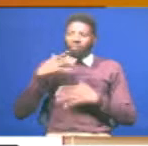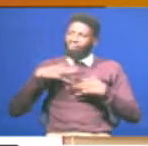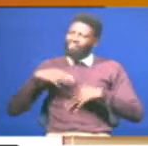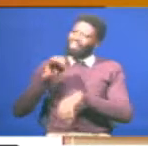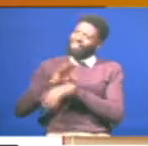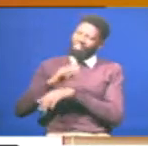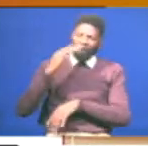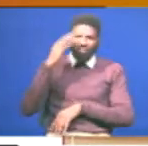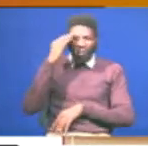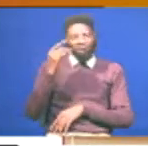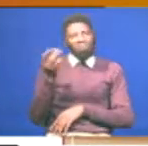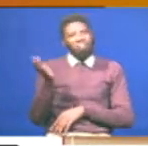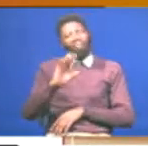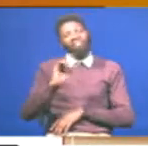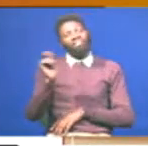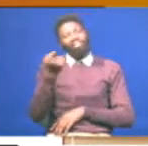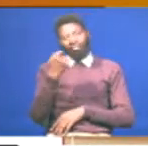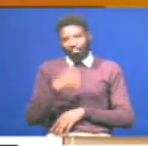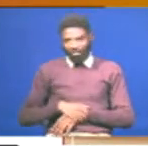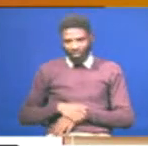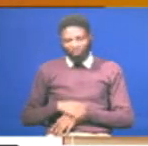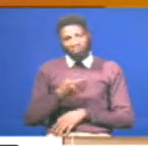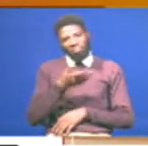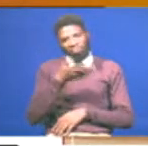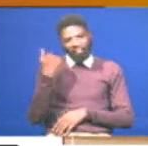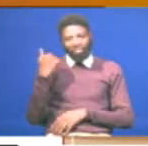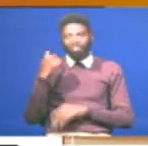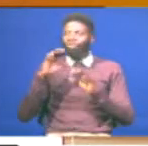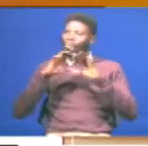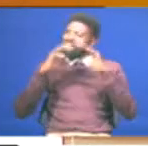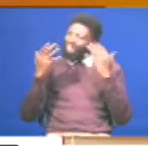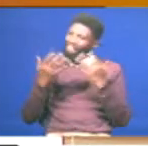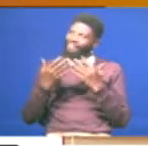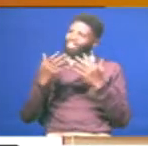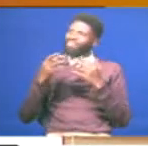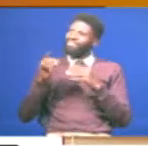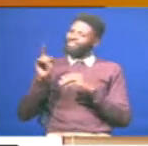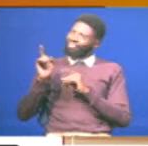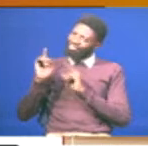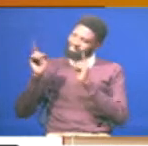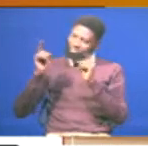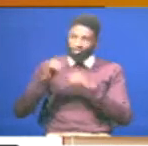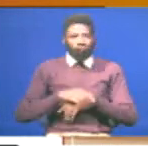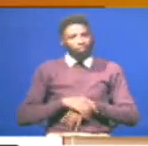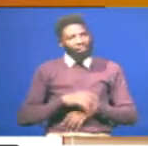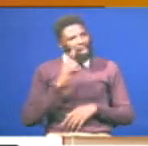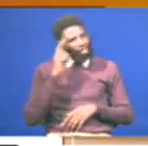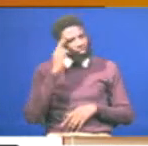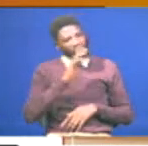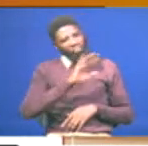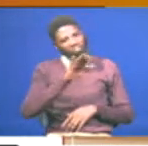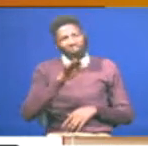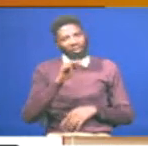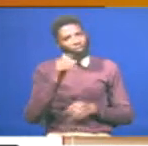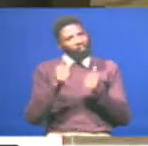you basically become a citizen of the world. What was the reason? I love my patriotism.